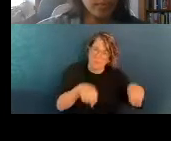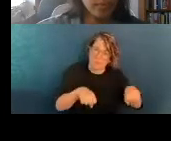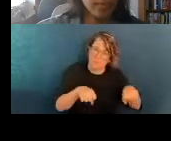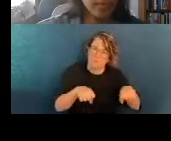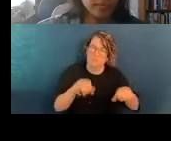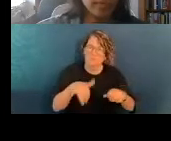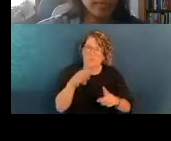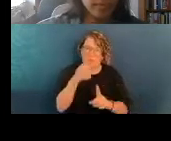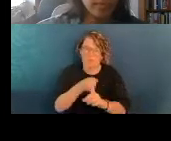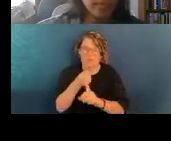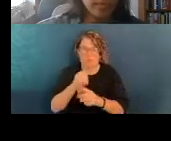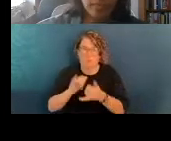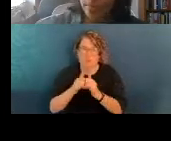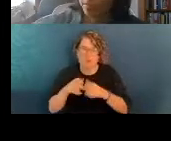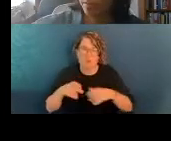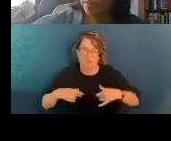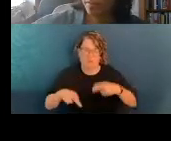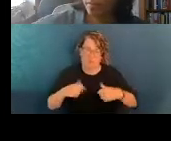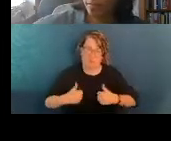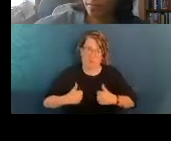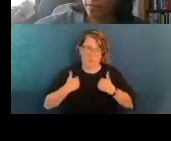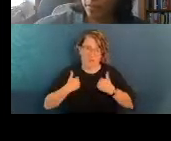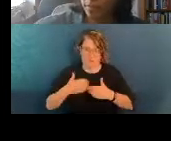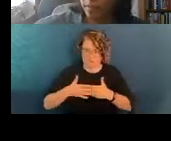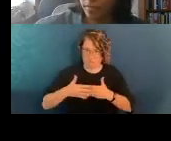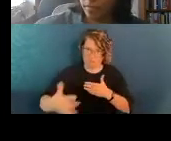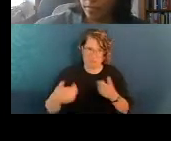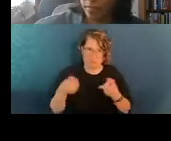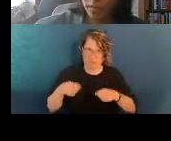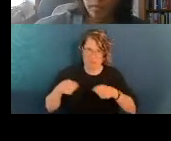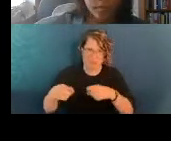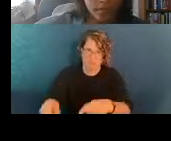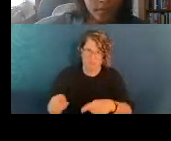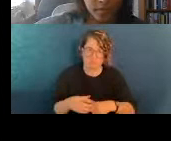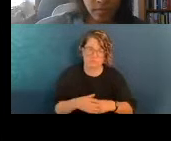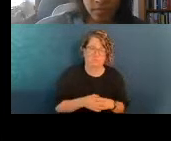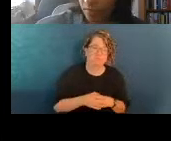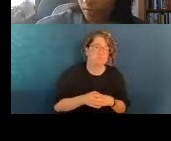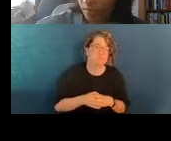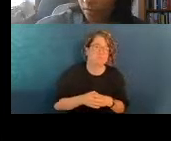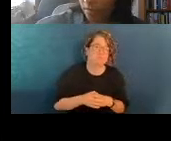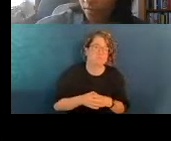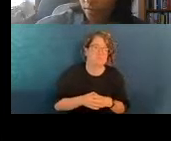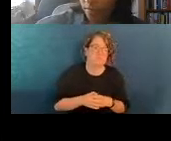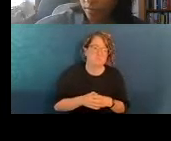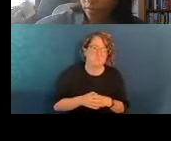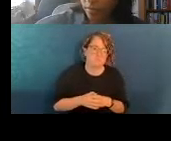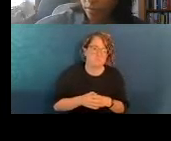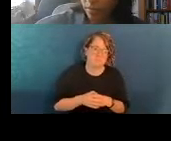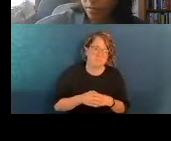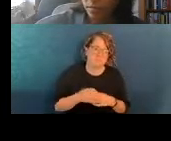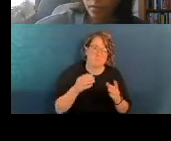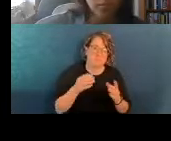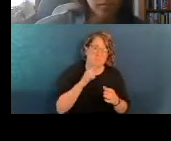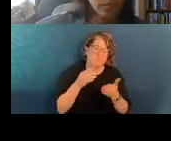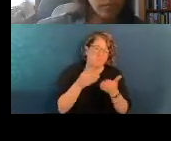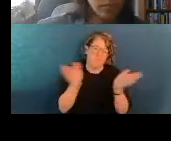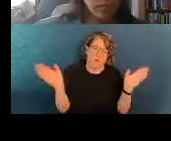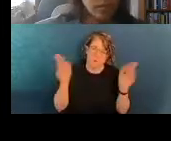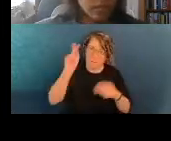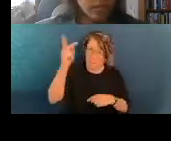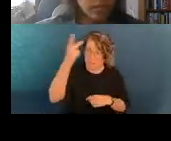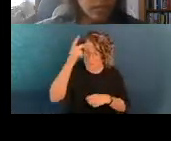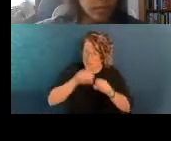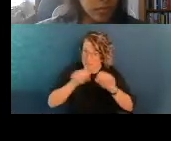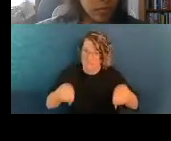realities, including economic policies, social norms, and broader political systems. There are